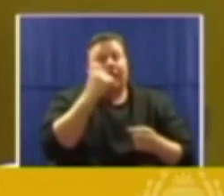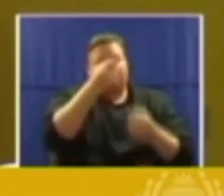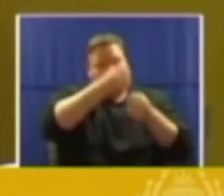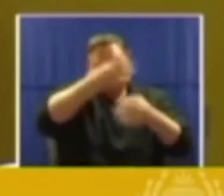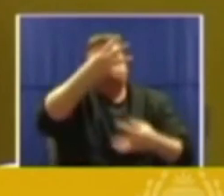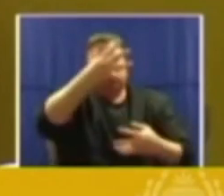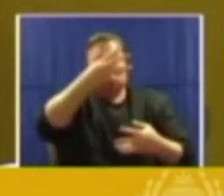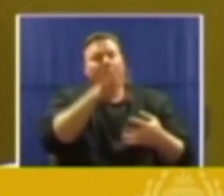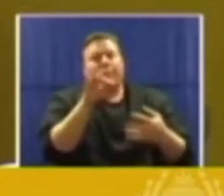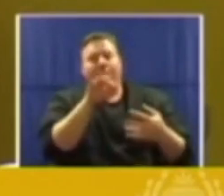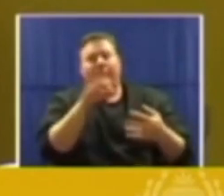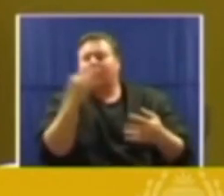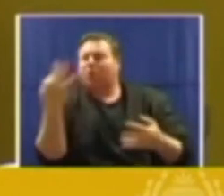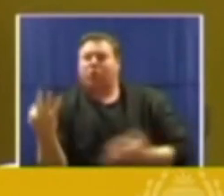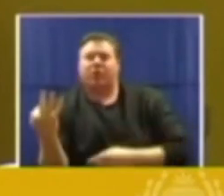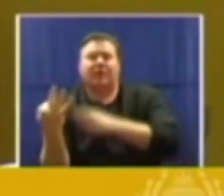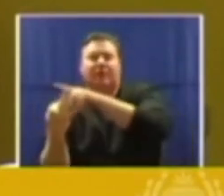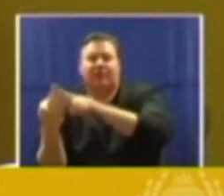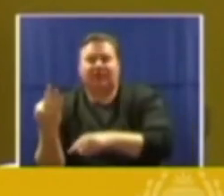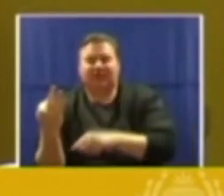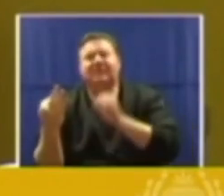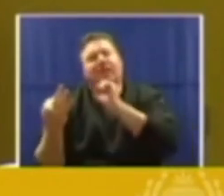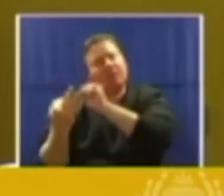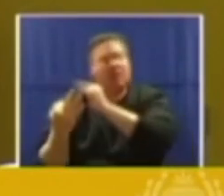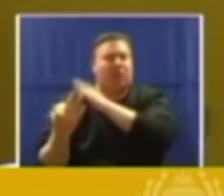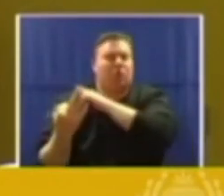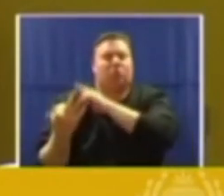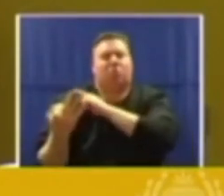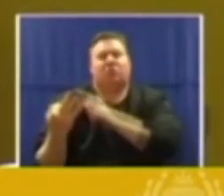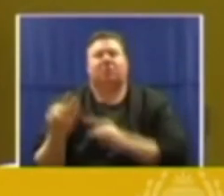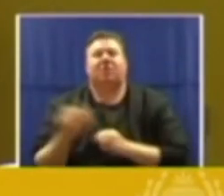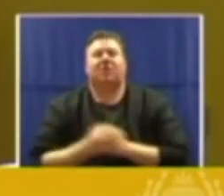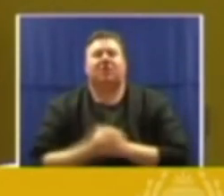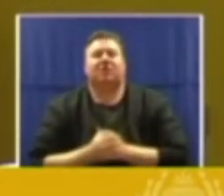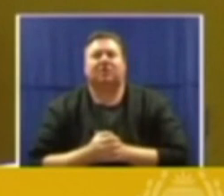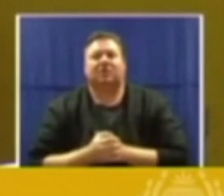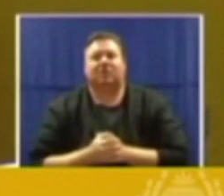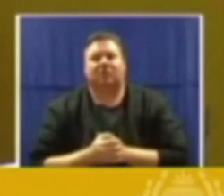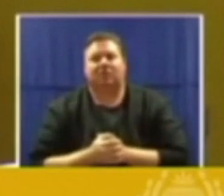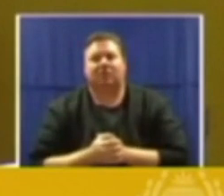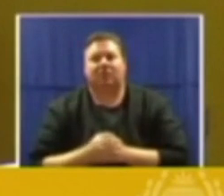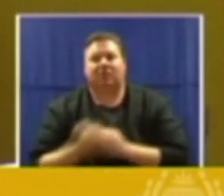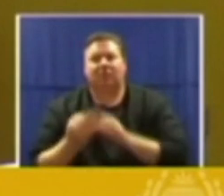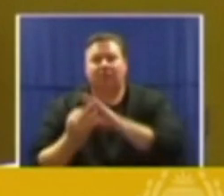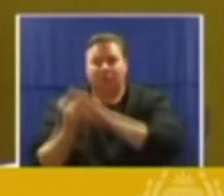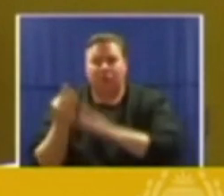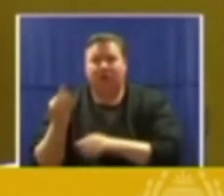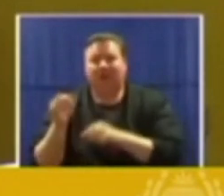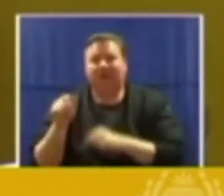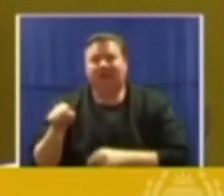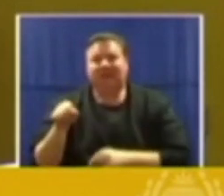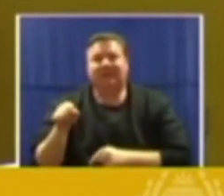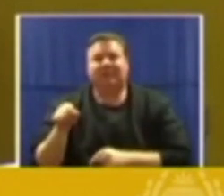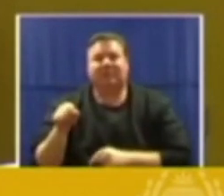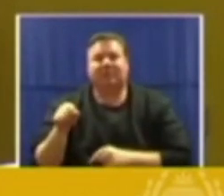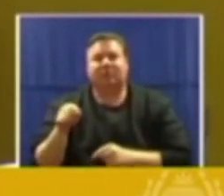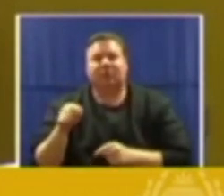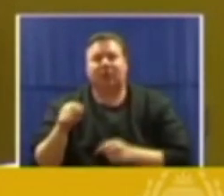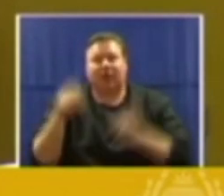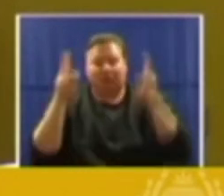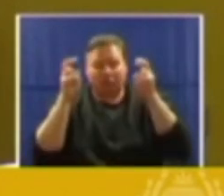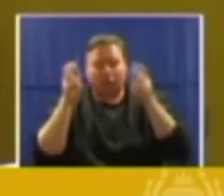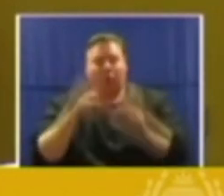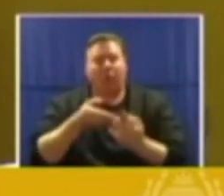That is, if people agree, because they are yet to be approached, then the three people will then go through the